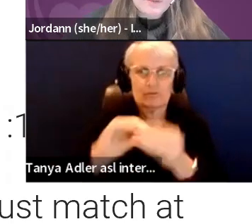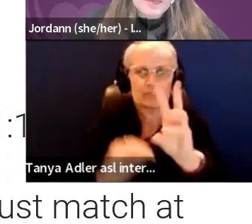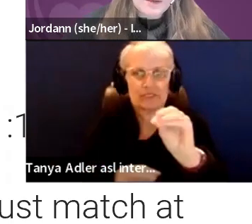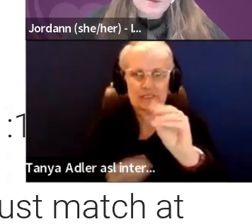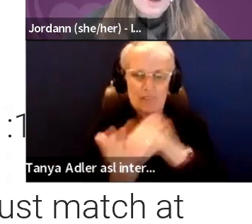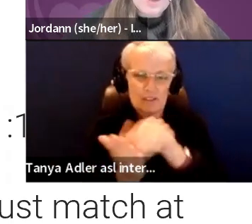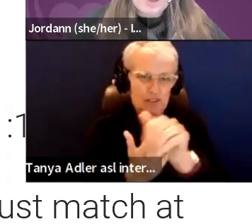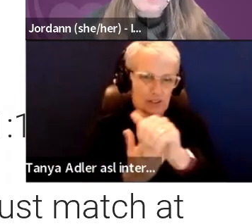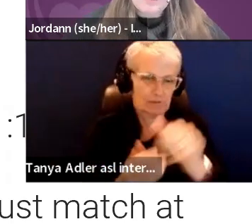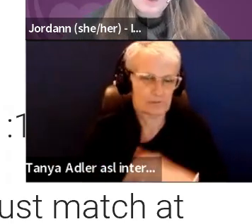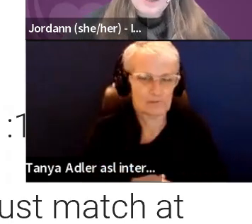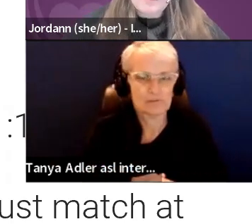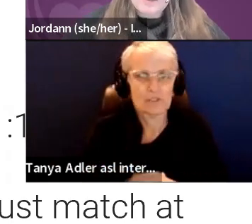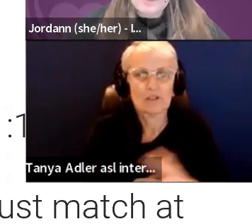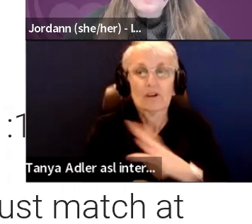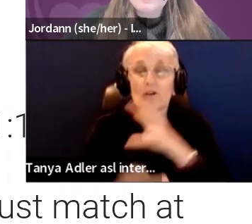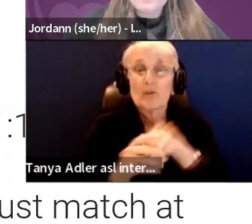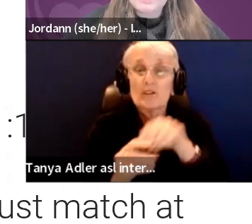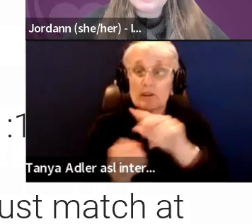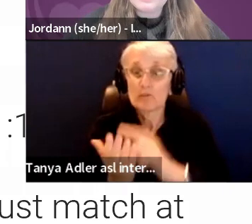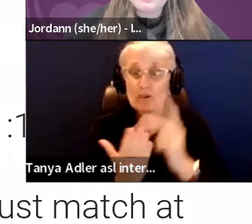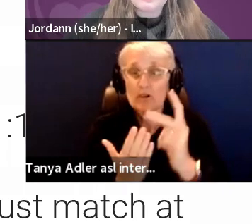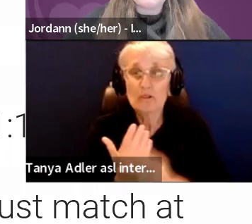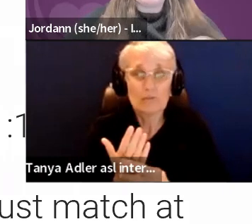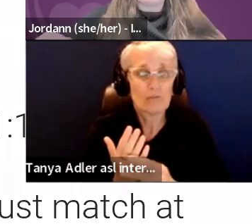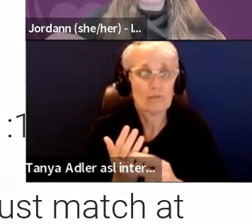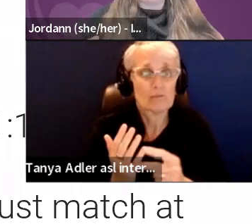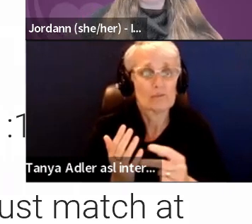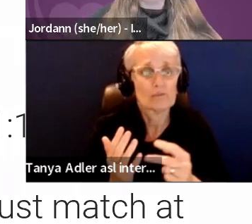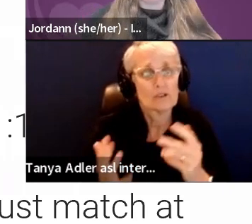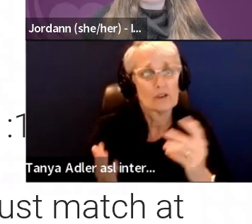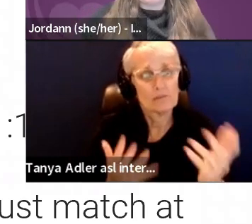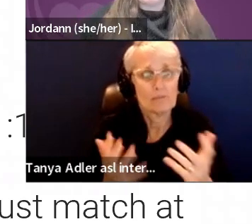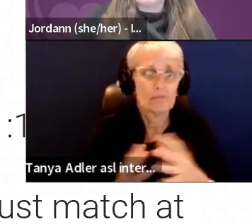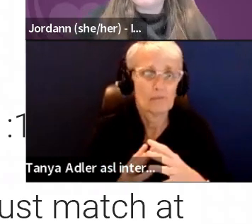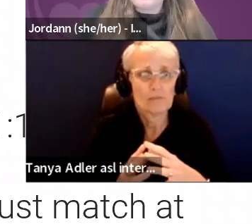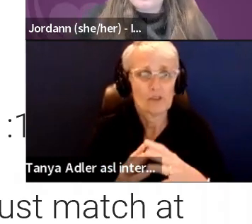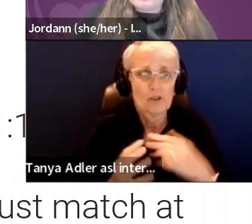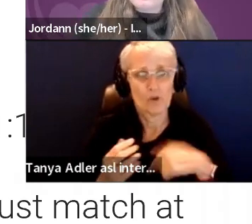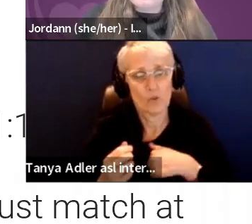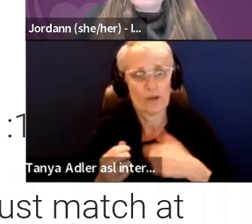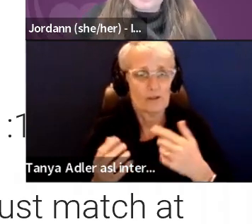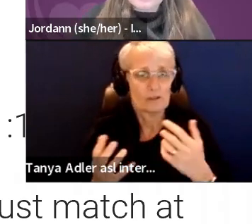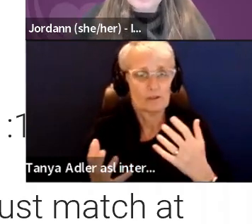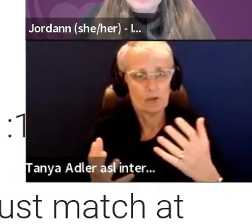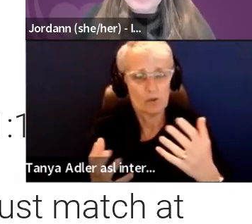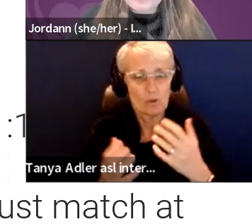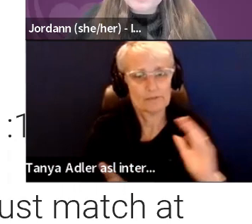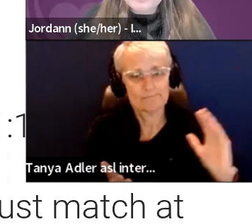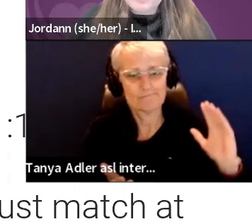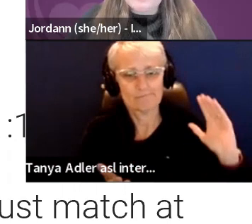project. Now, a part of the program and our efforts to reduce